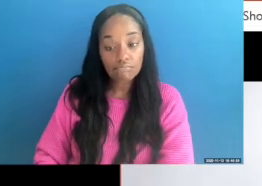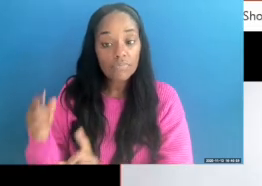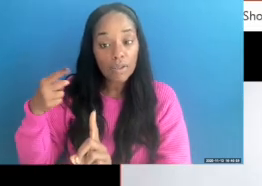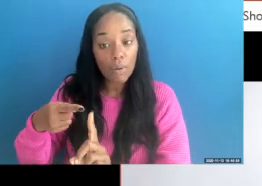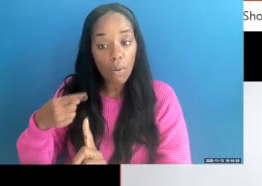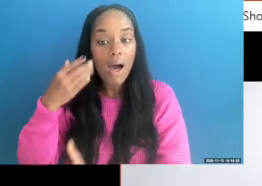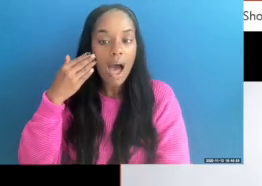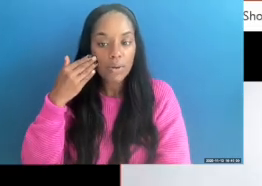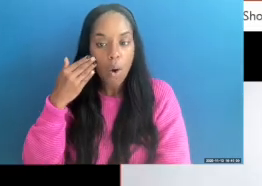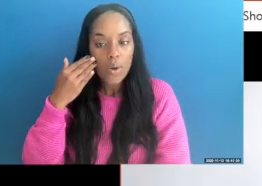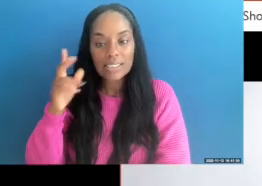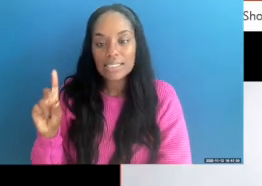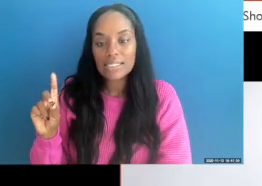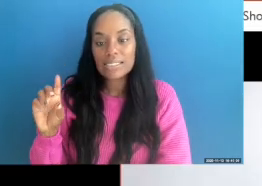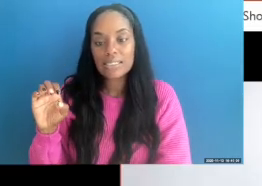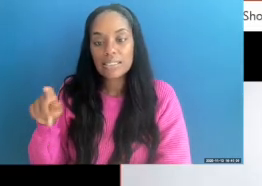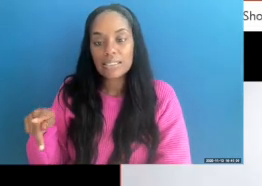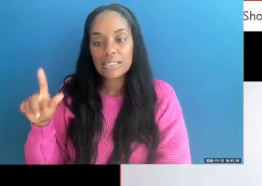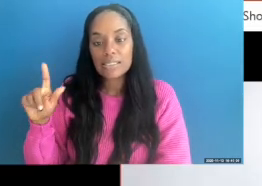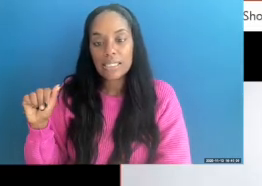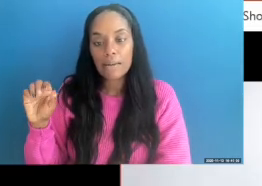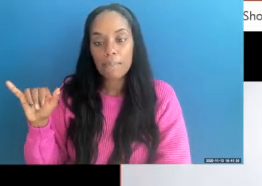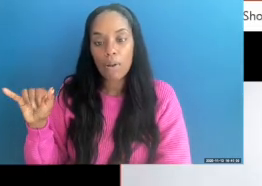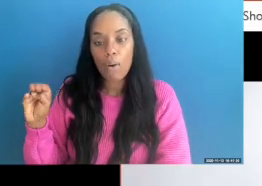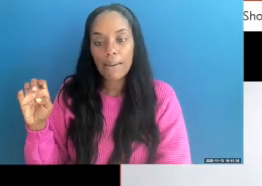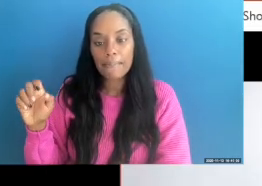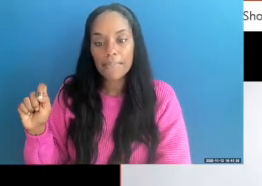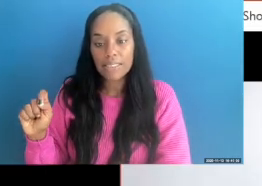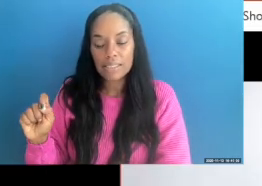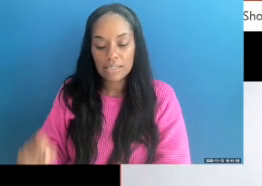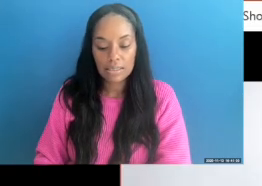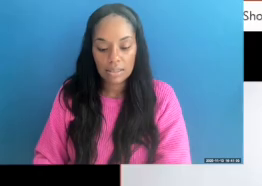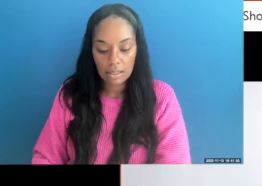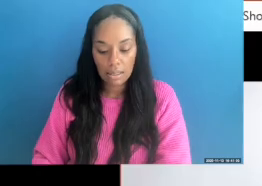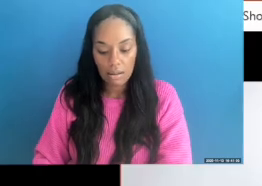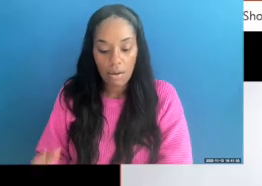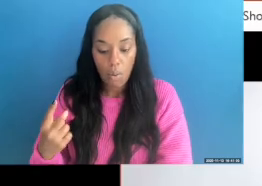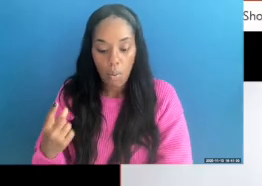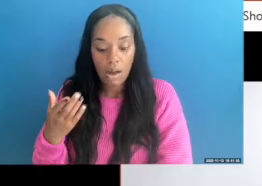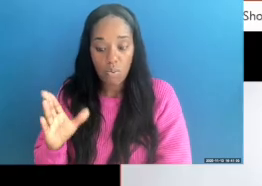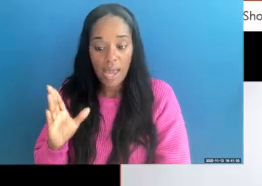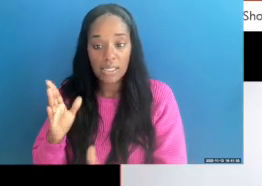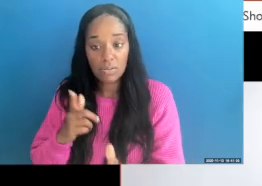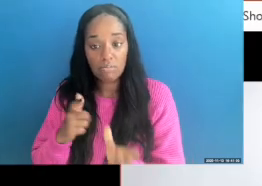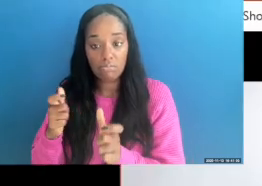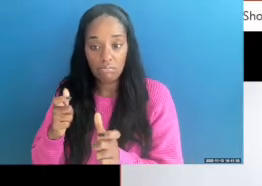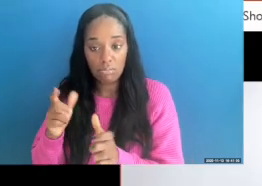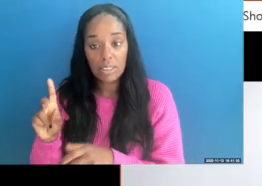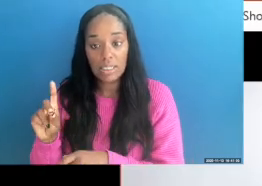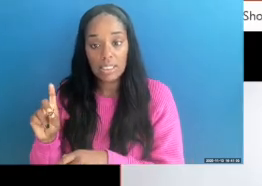I know deployment is the goal, and one way to